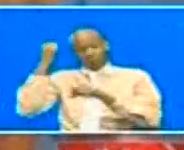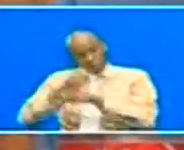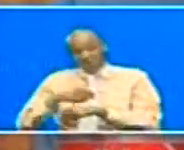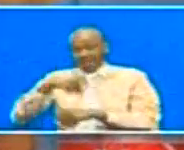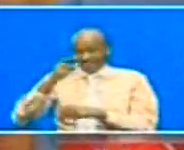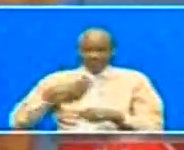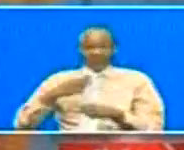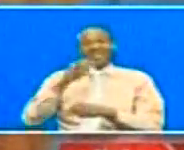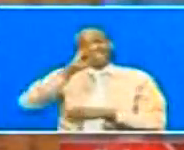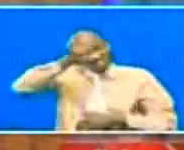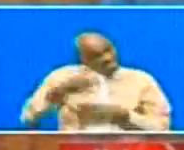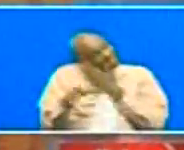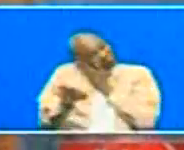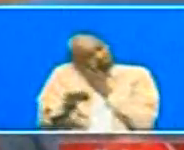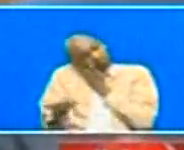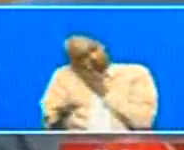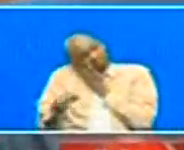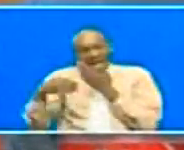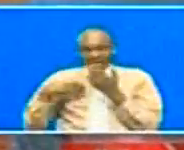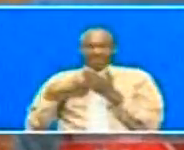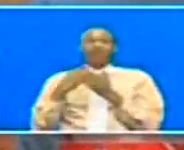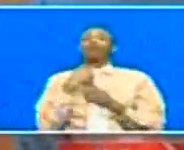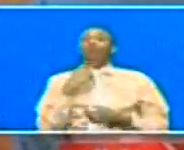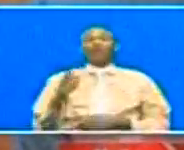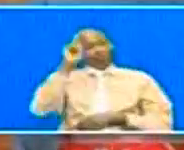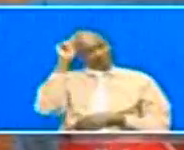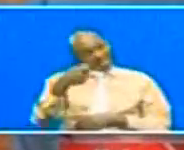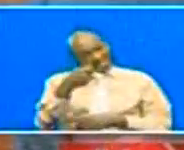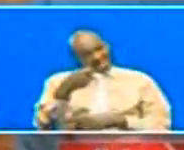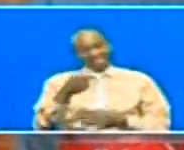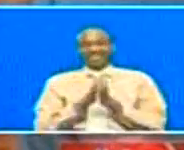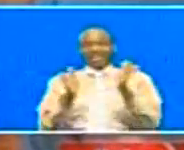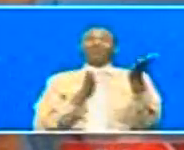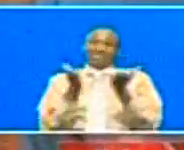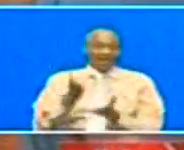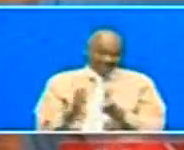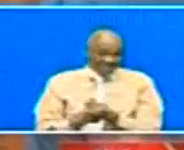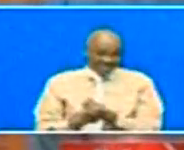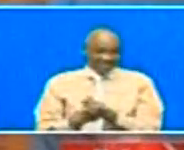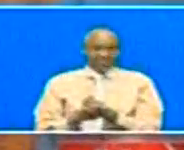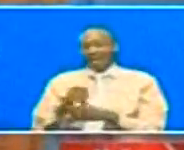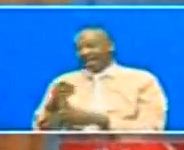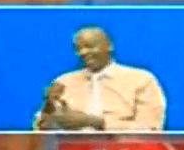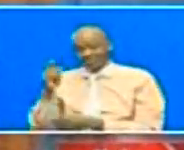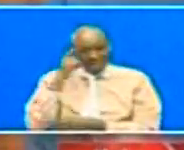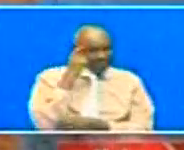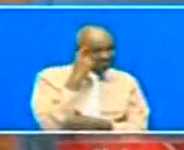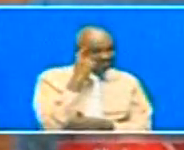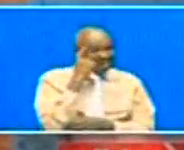DJing at Voice of Kenya General Service. Yes. And I remember